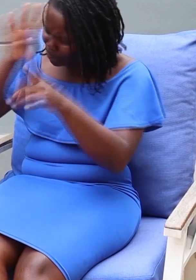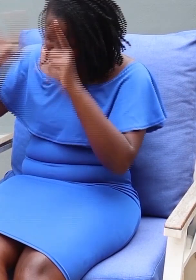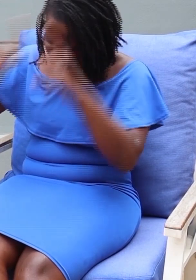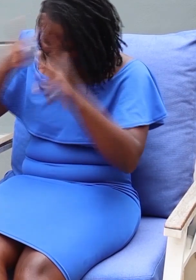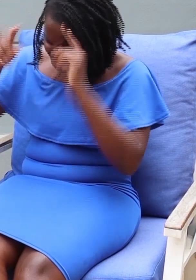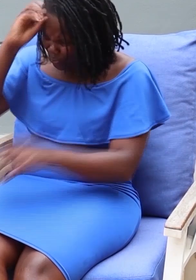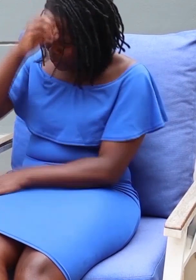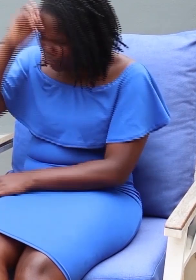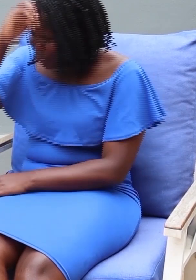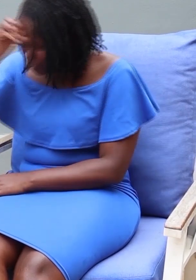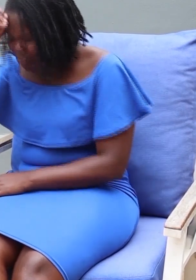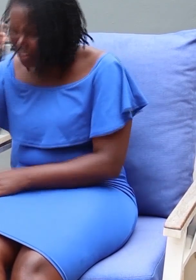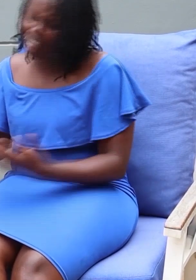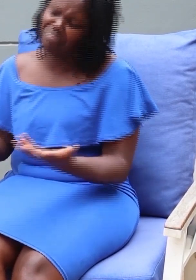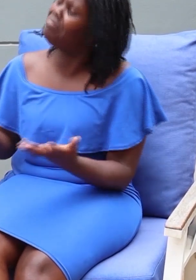stereotypes